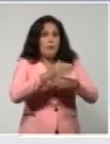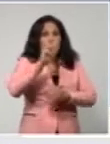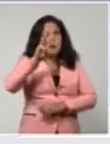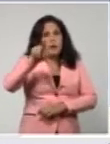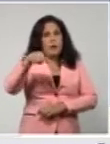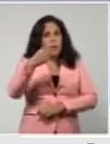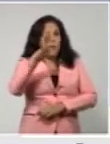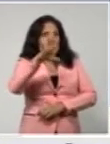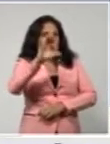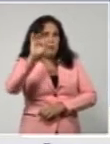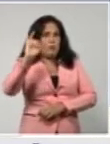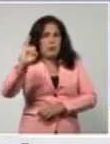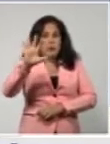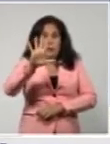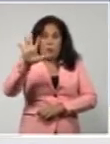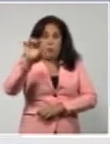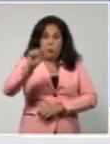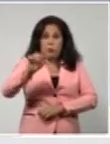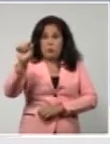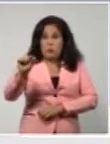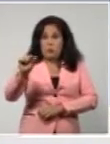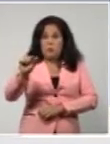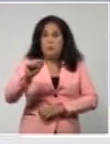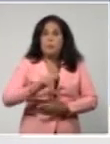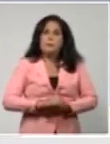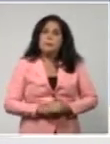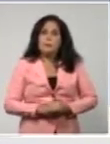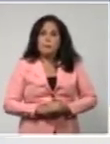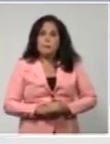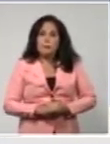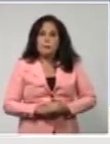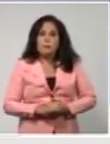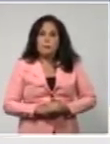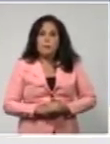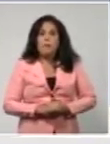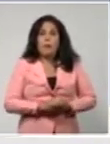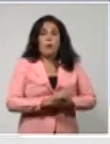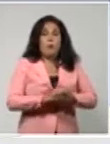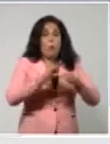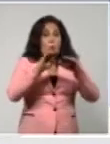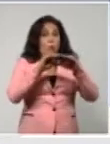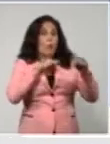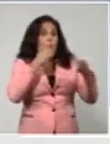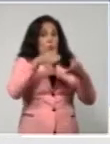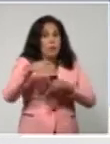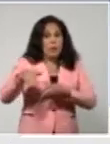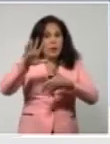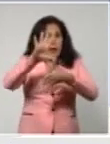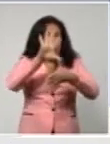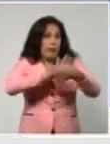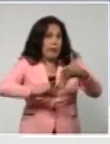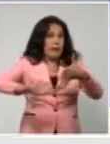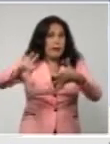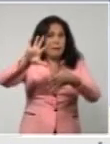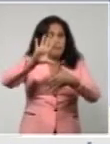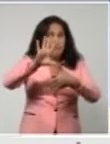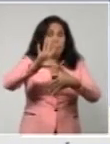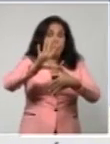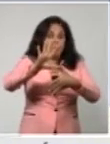3.55%, compared with the regional rate of 4.07% and the global rate